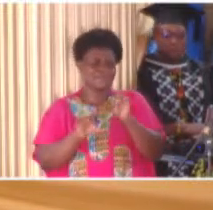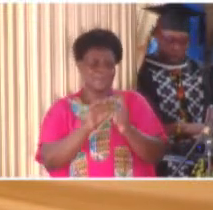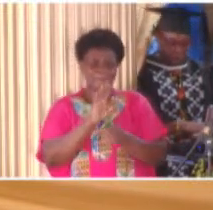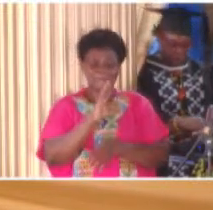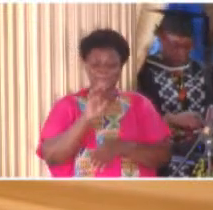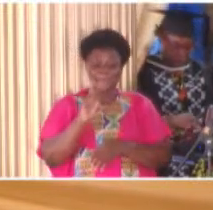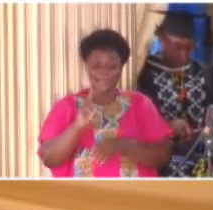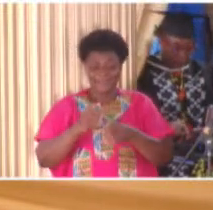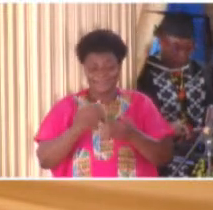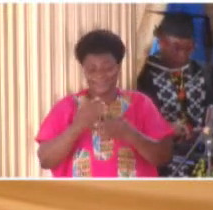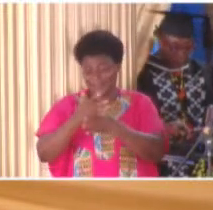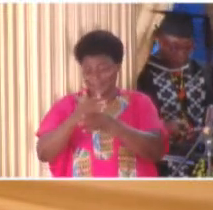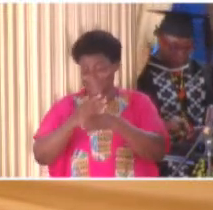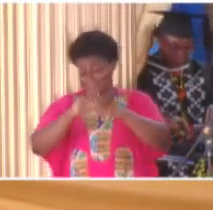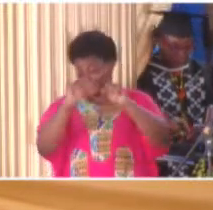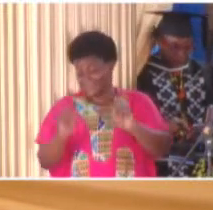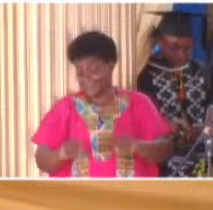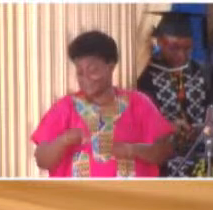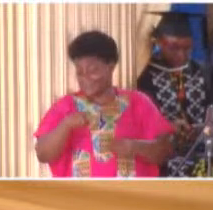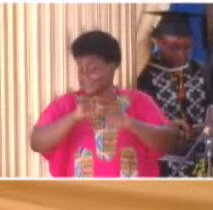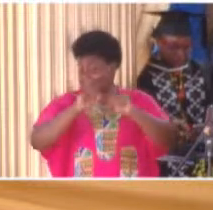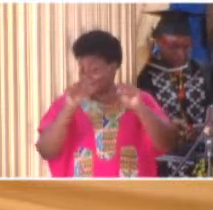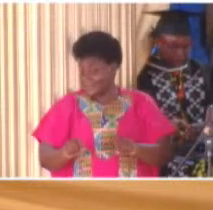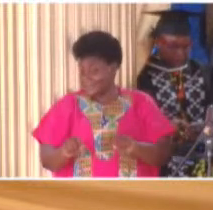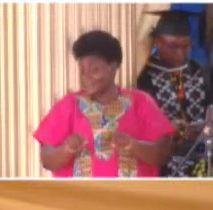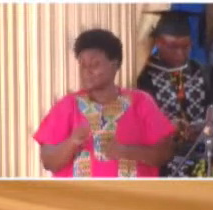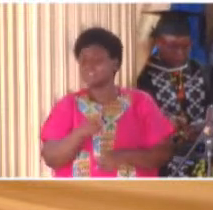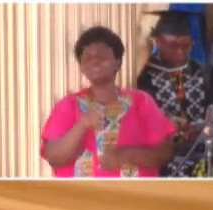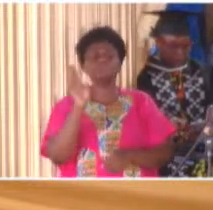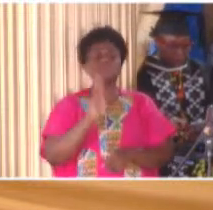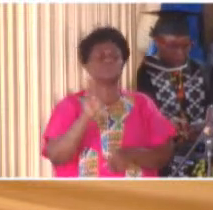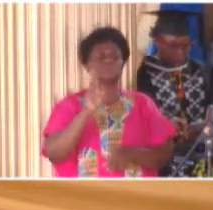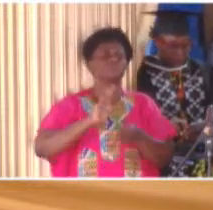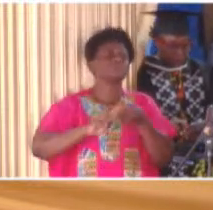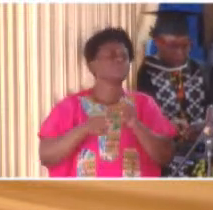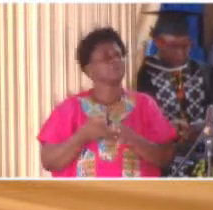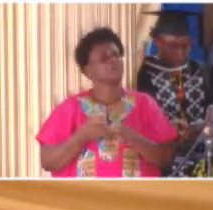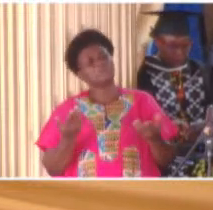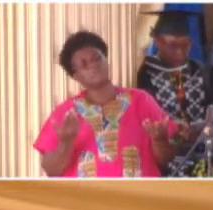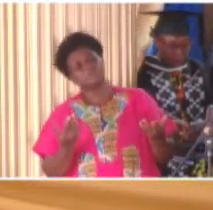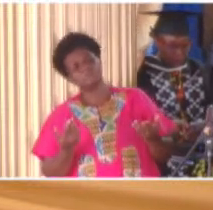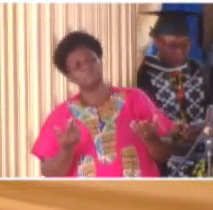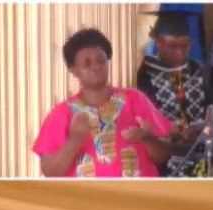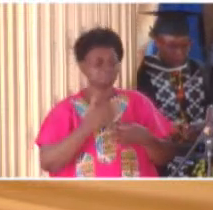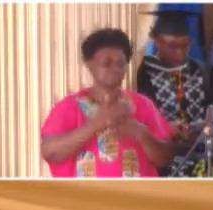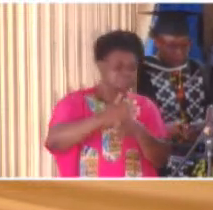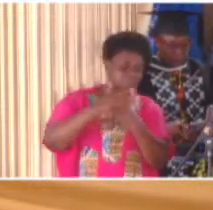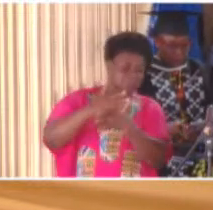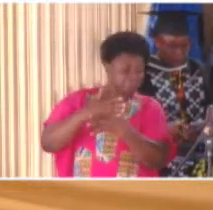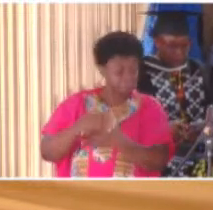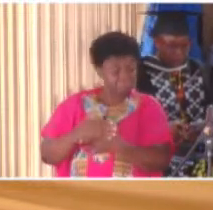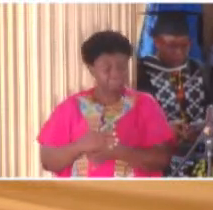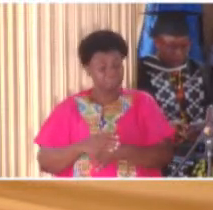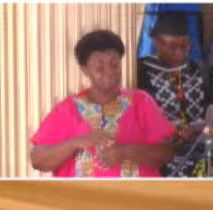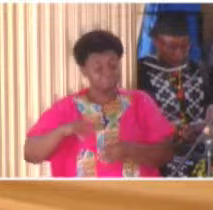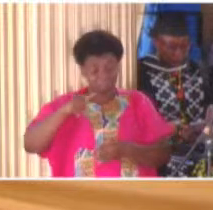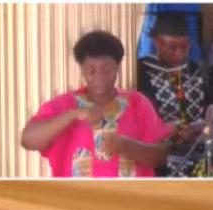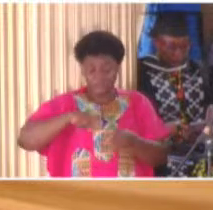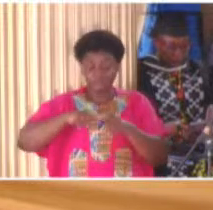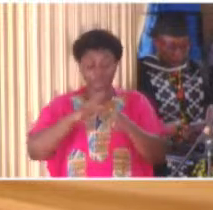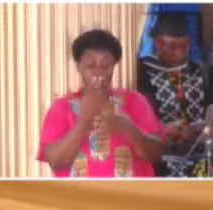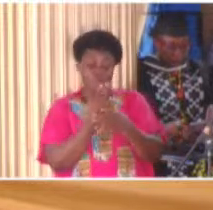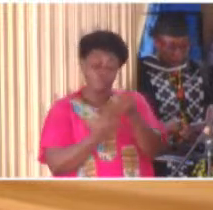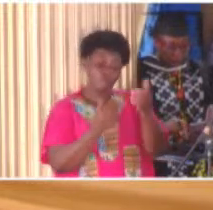system. This system, which has been used for a number of allocation cycles for both fresh and